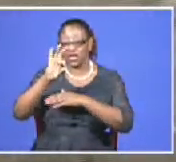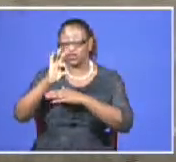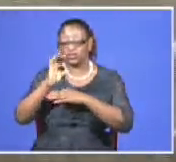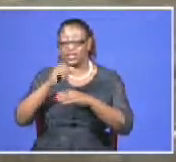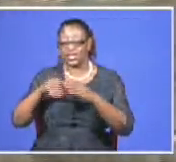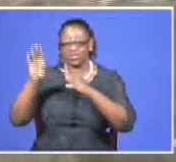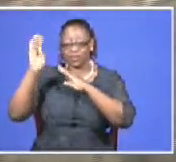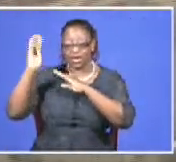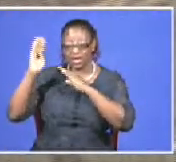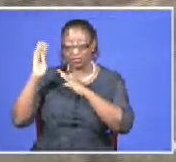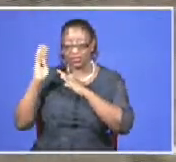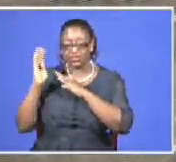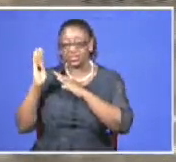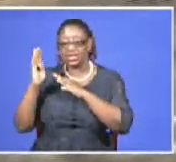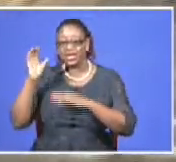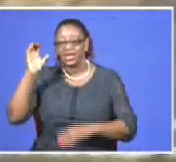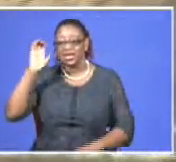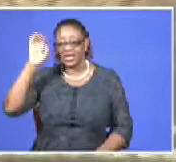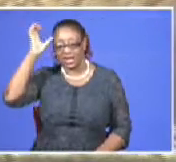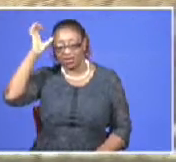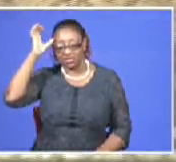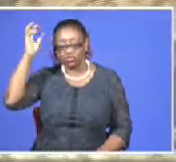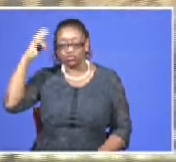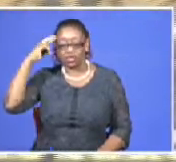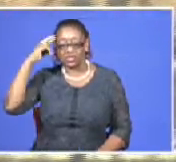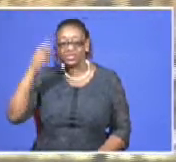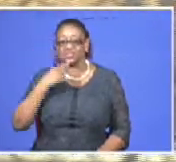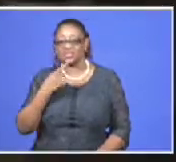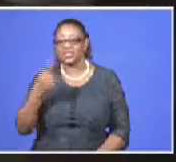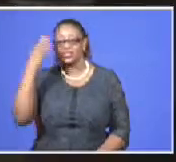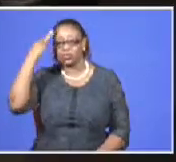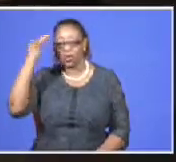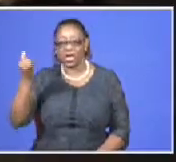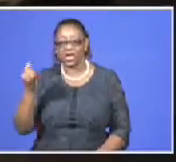Director of Immigration Clarence Russell on the new stance and why.